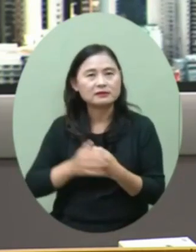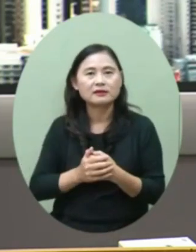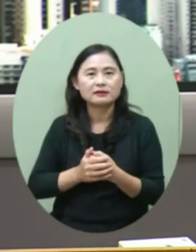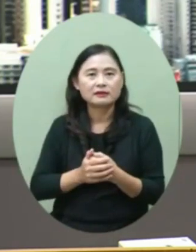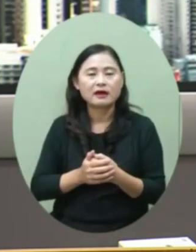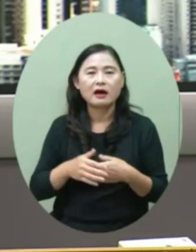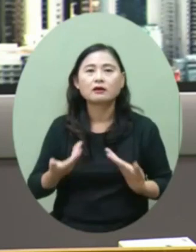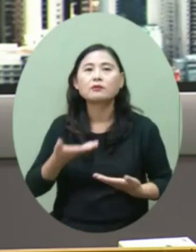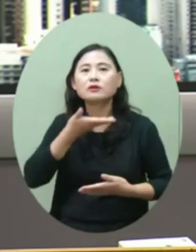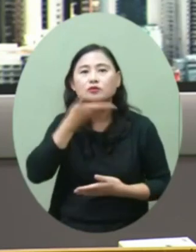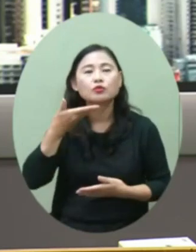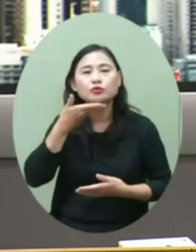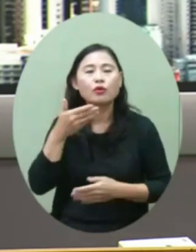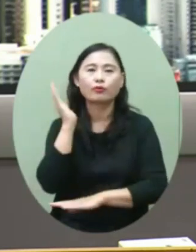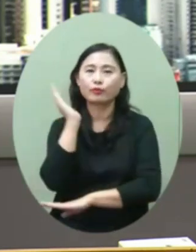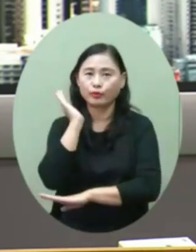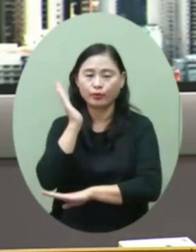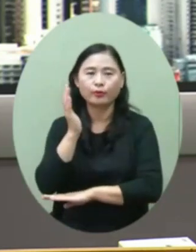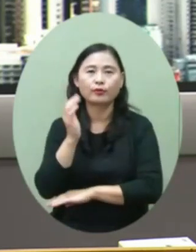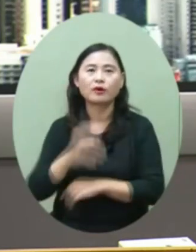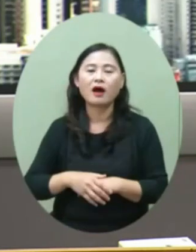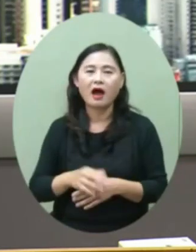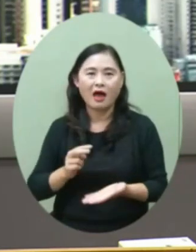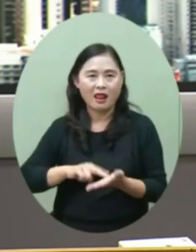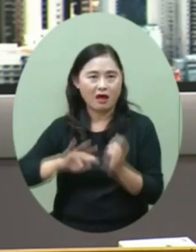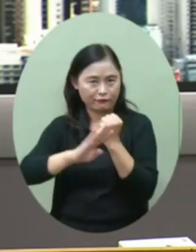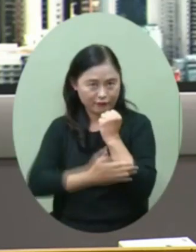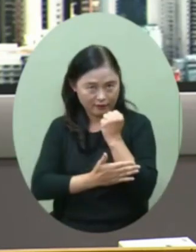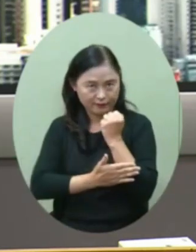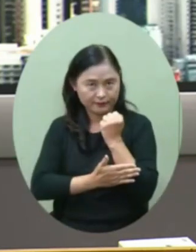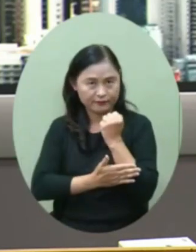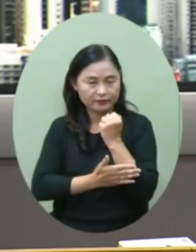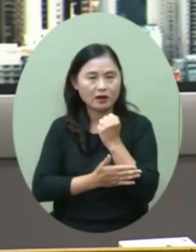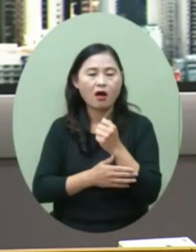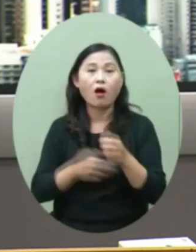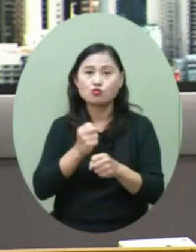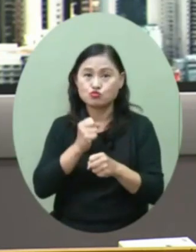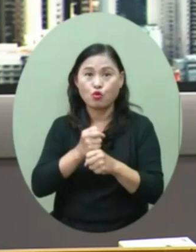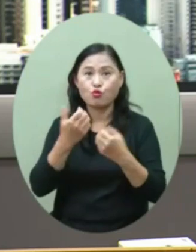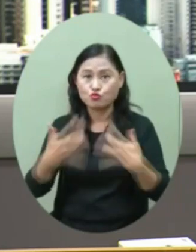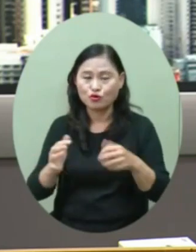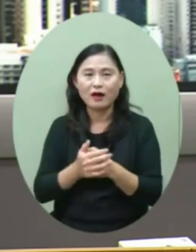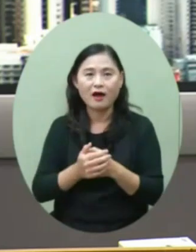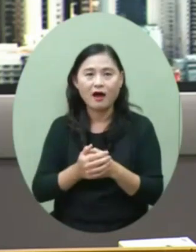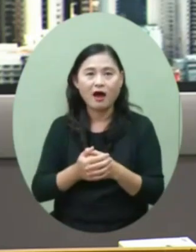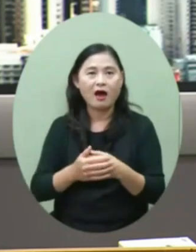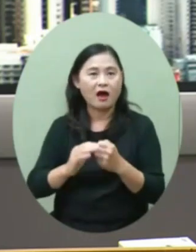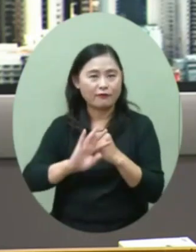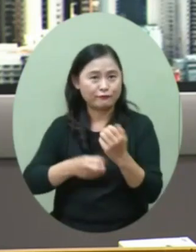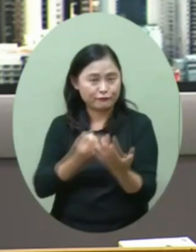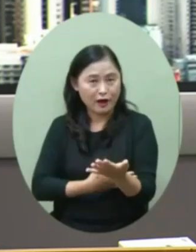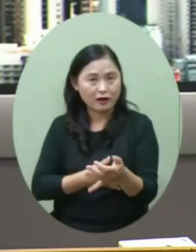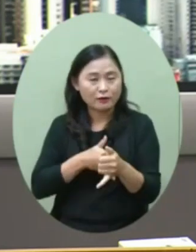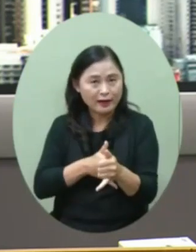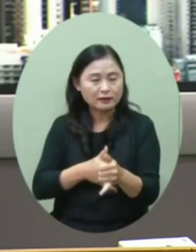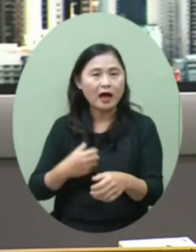fully understand the law. And this morning in my speech, I said, okay, now we have enacted